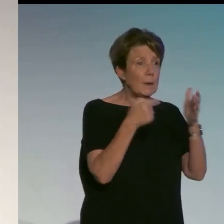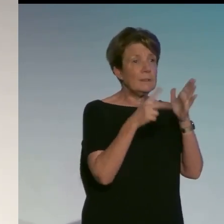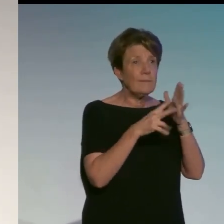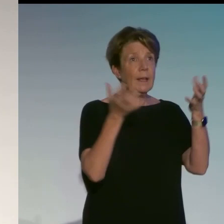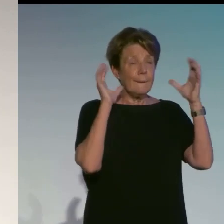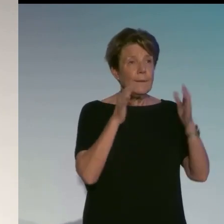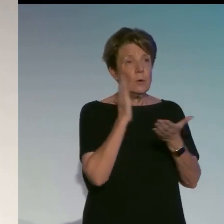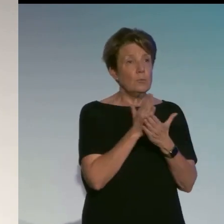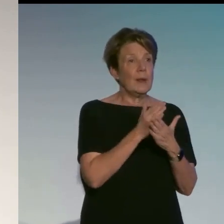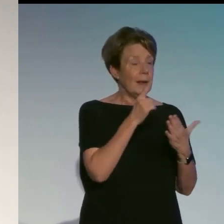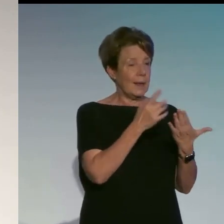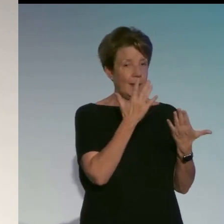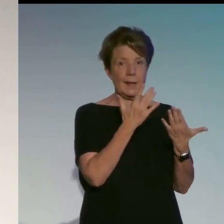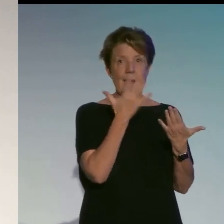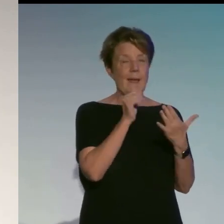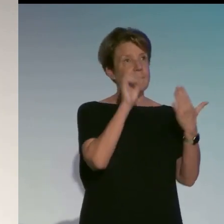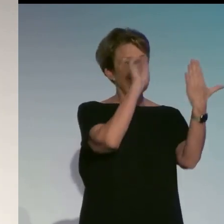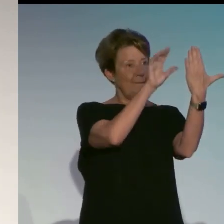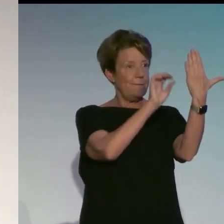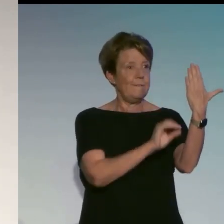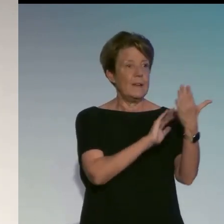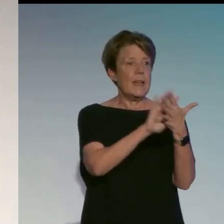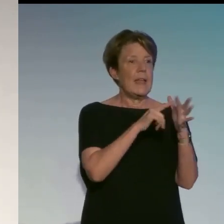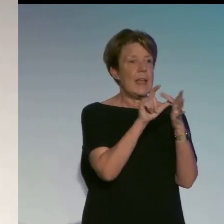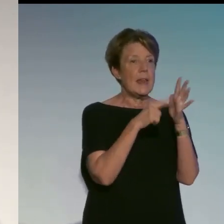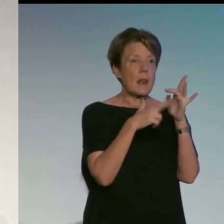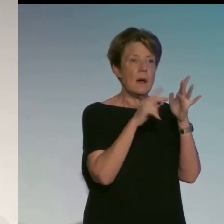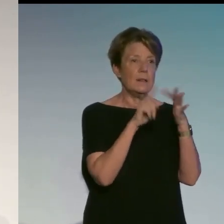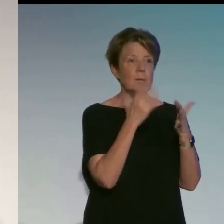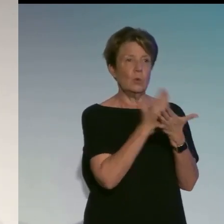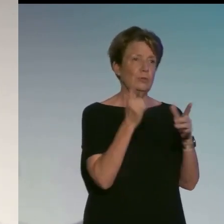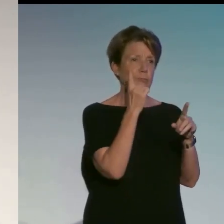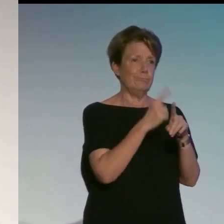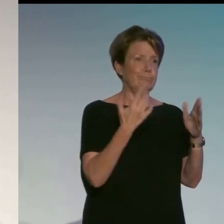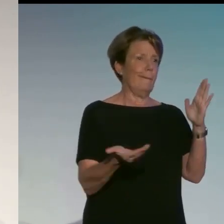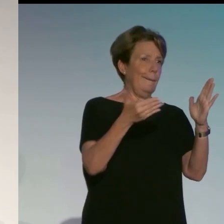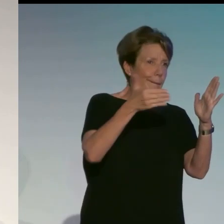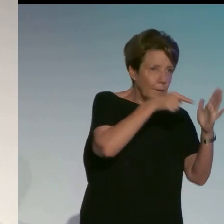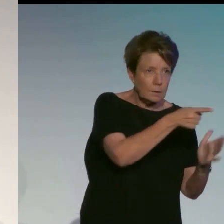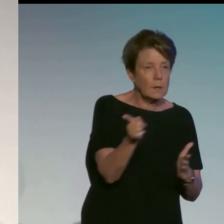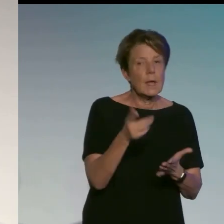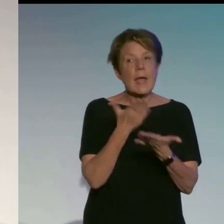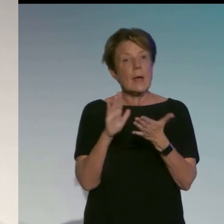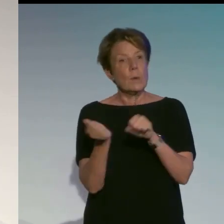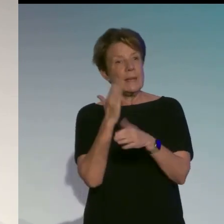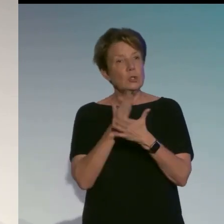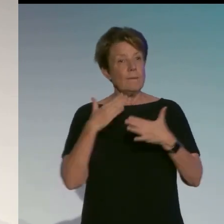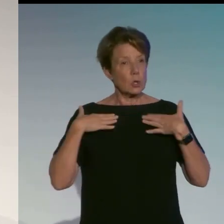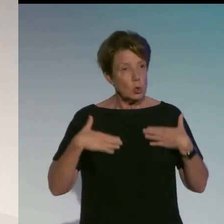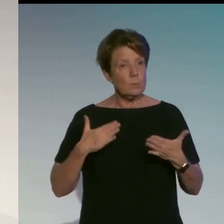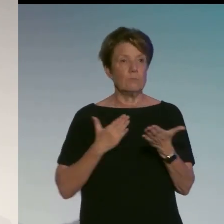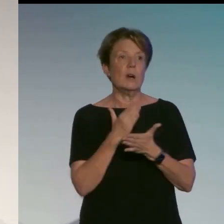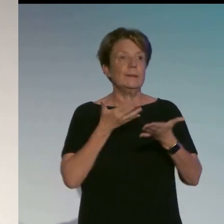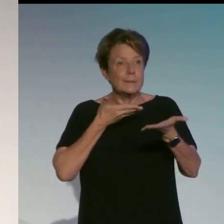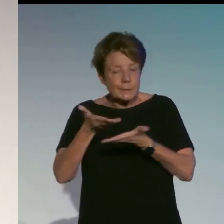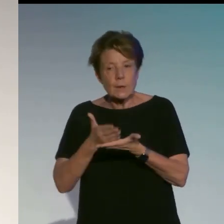and headlines that are very unhelpful to many of our causes, how do we elevate the conversation and have a human rights discourse that is less